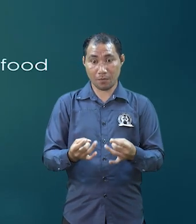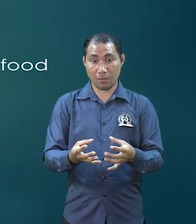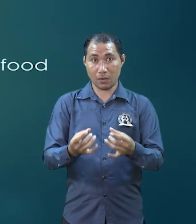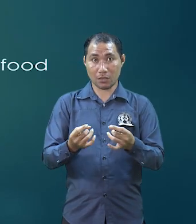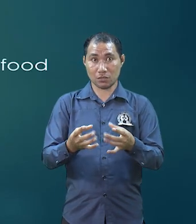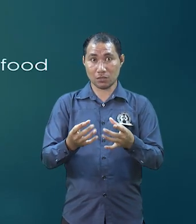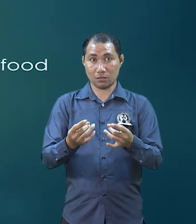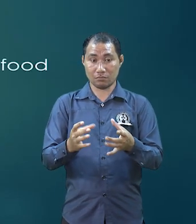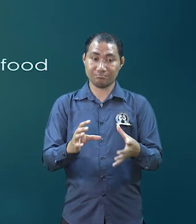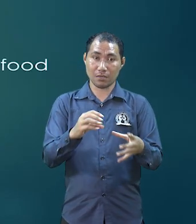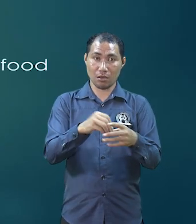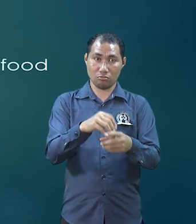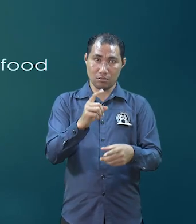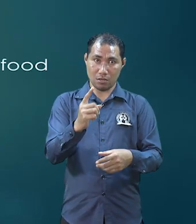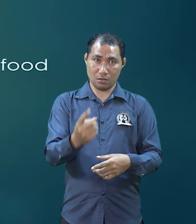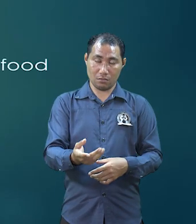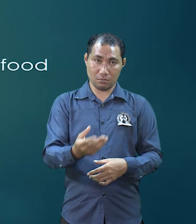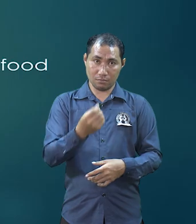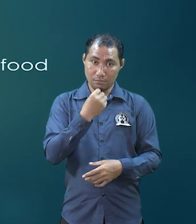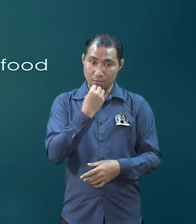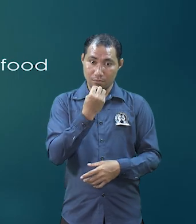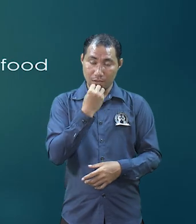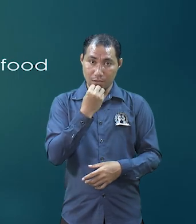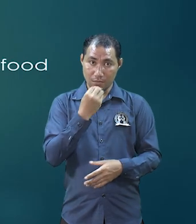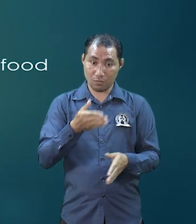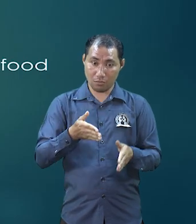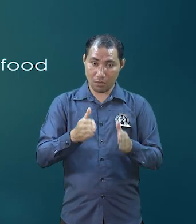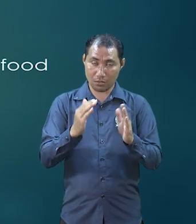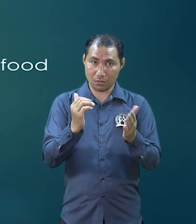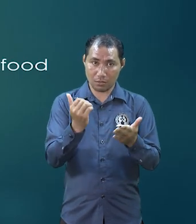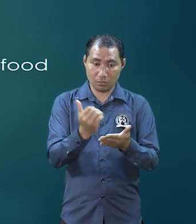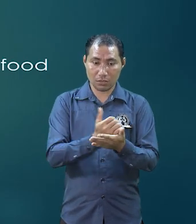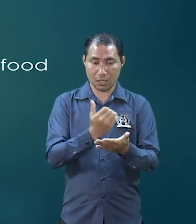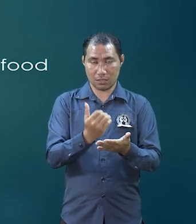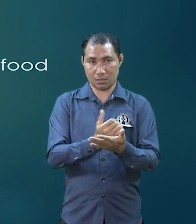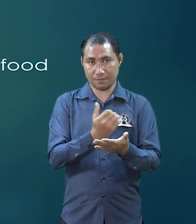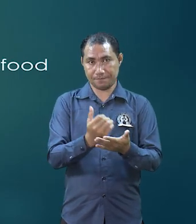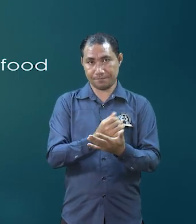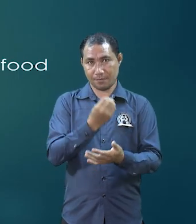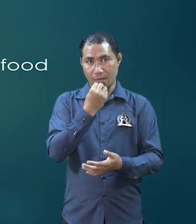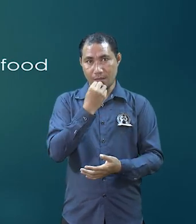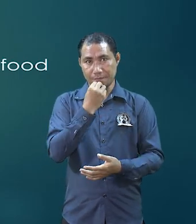Preparation and storage of food in ways that prevent foodborne illness.